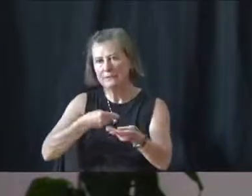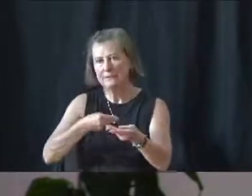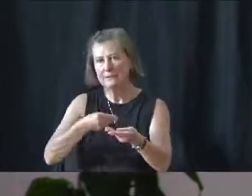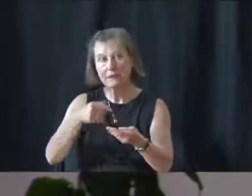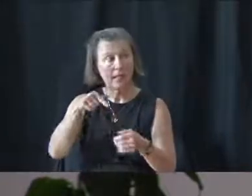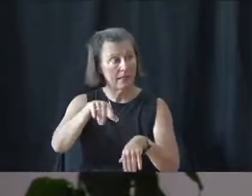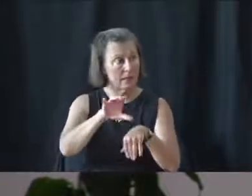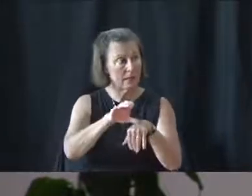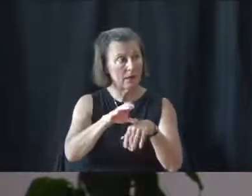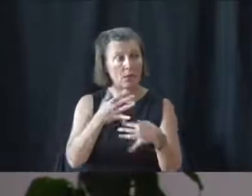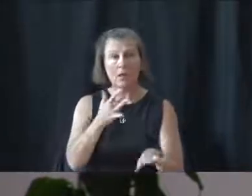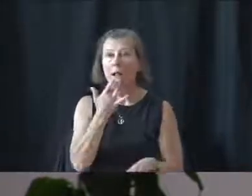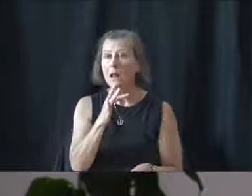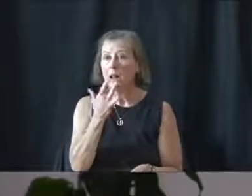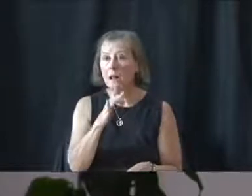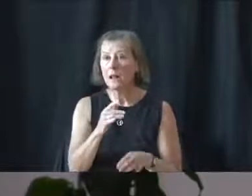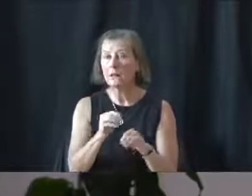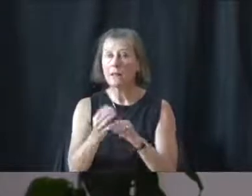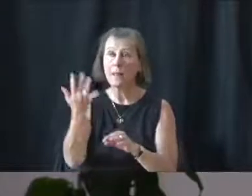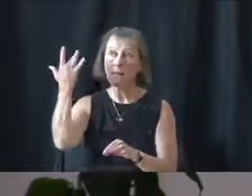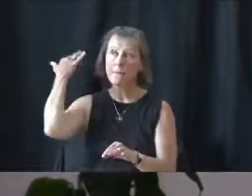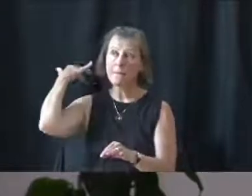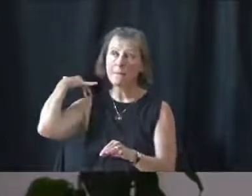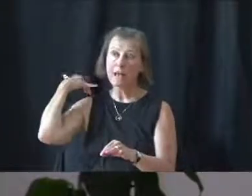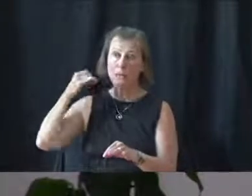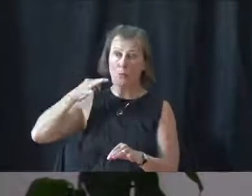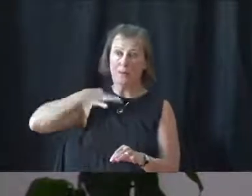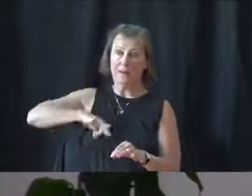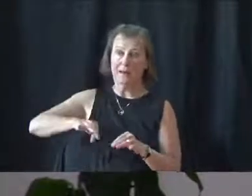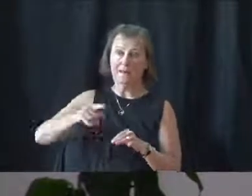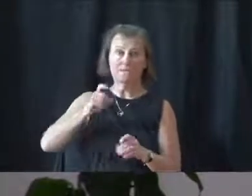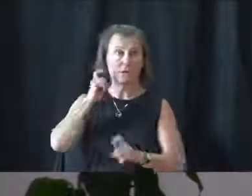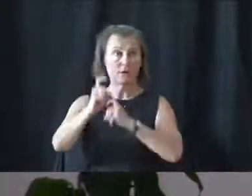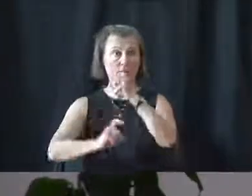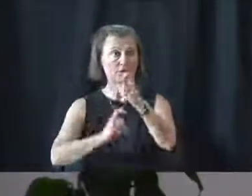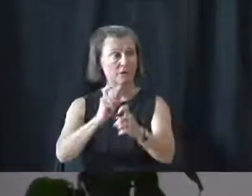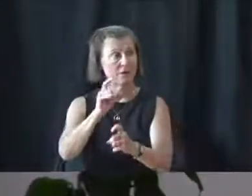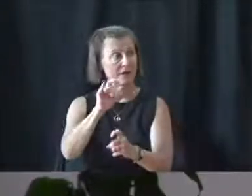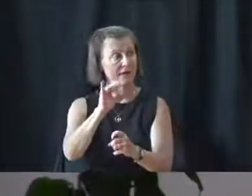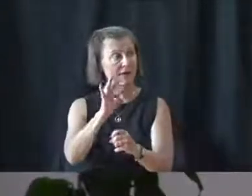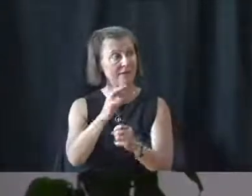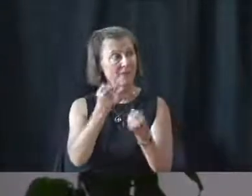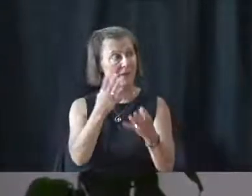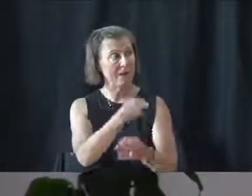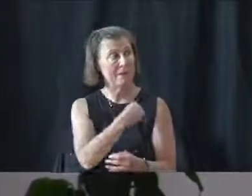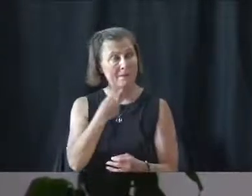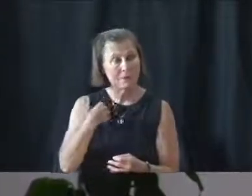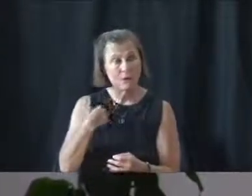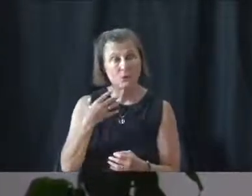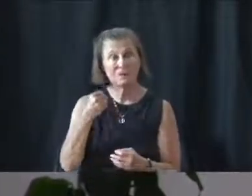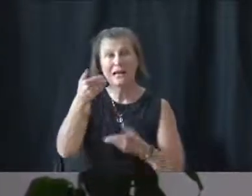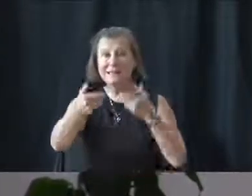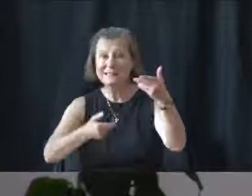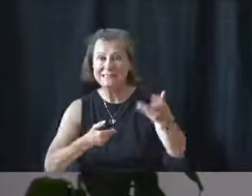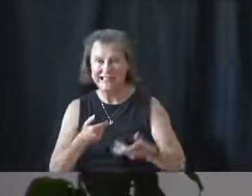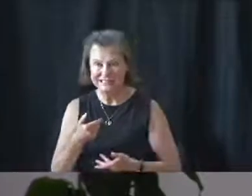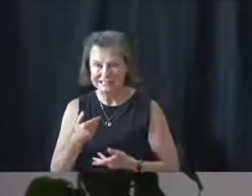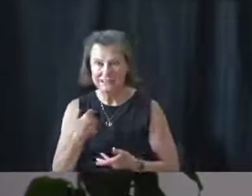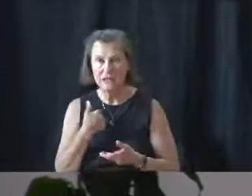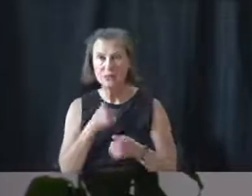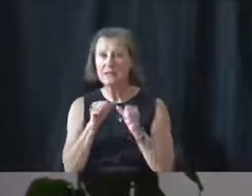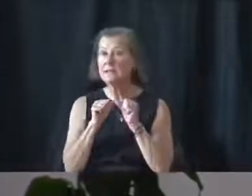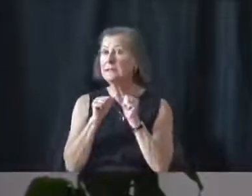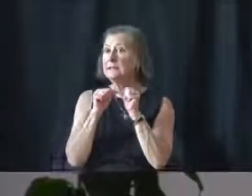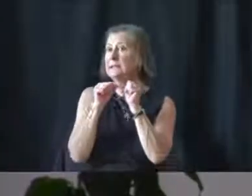has been fortunate in past years to benefit from the generosity of its members and guests. We